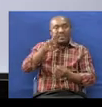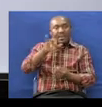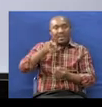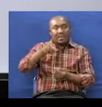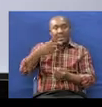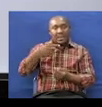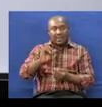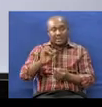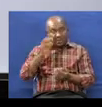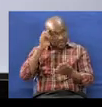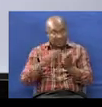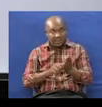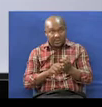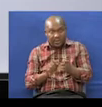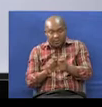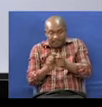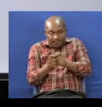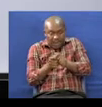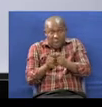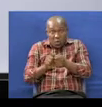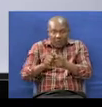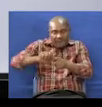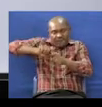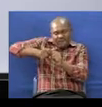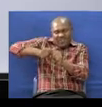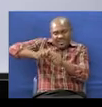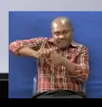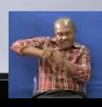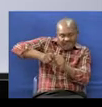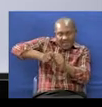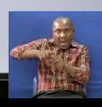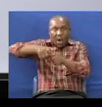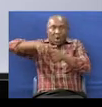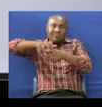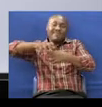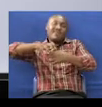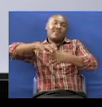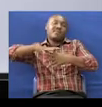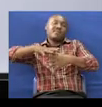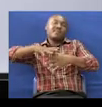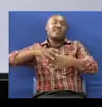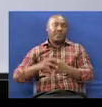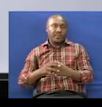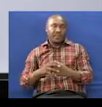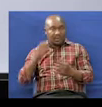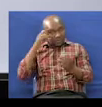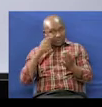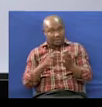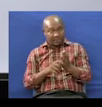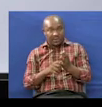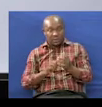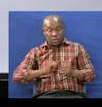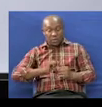regulate the amount of air entering the Bunsen burner so as to get the